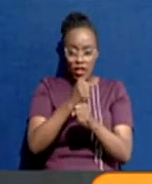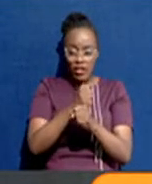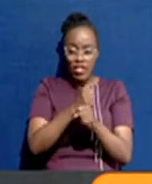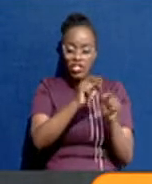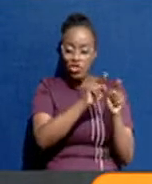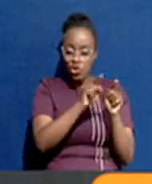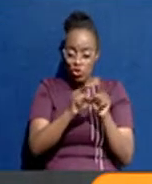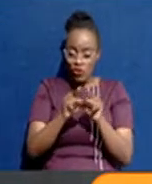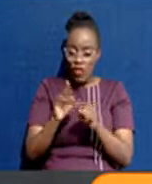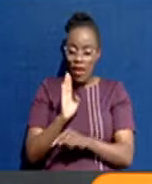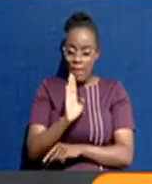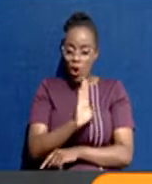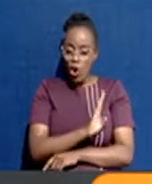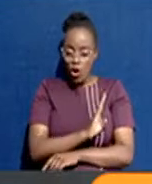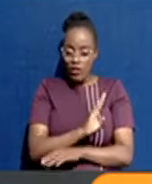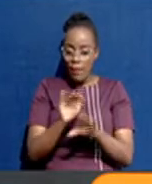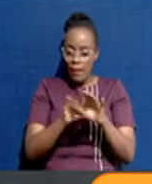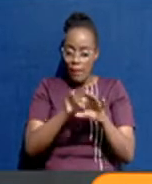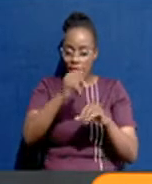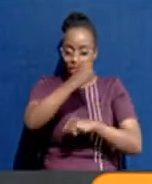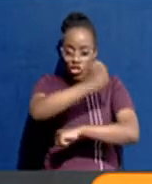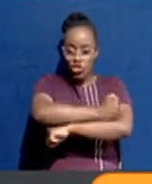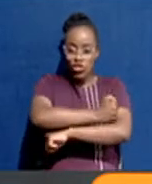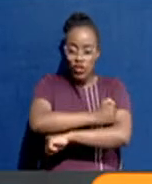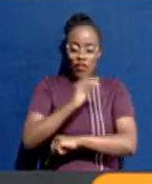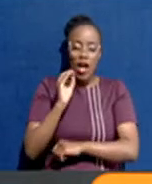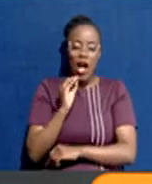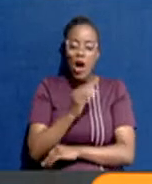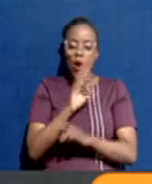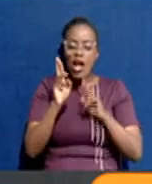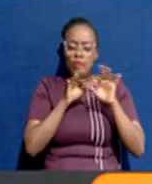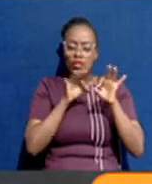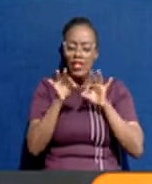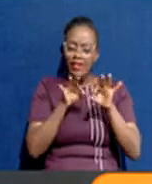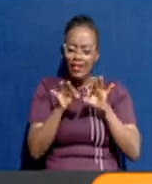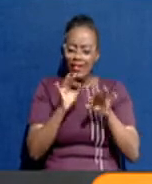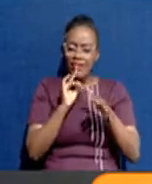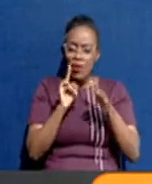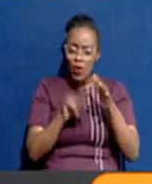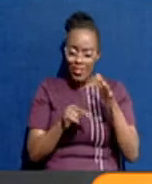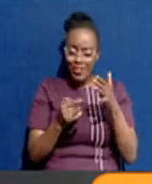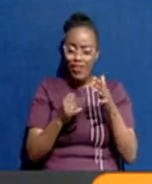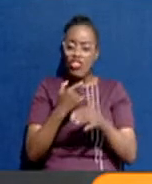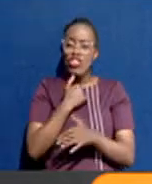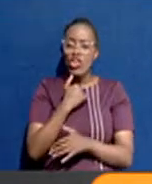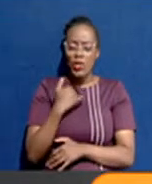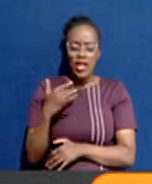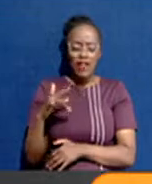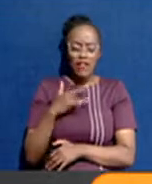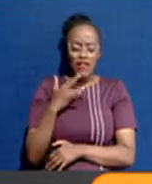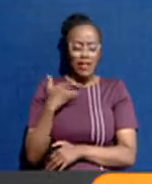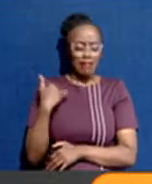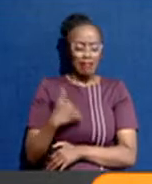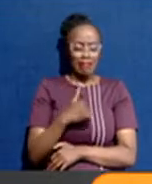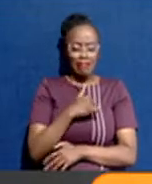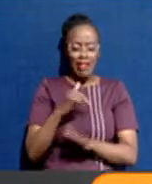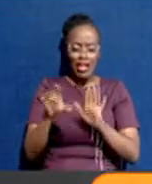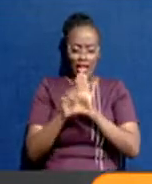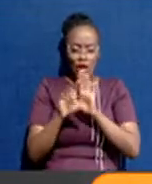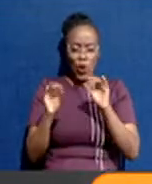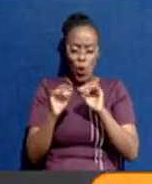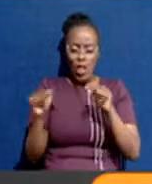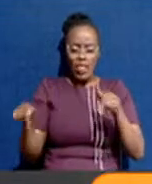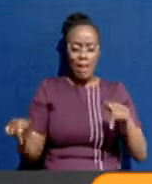at the school. As our very own Emily Jabet reports, Missouri says the union is offended by the unlawful